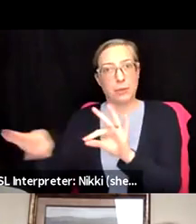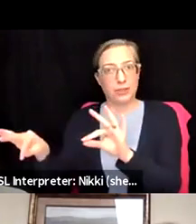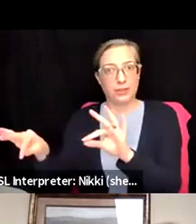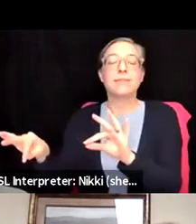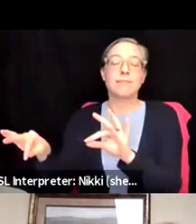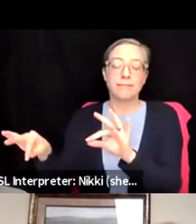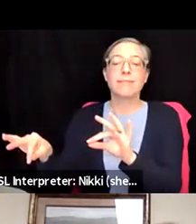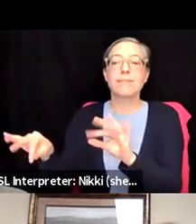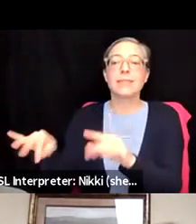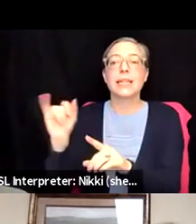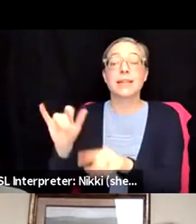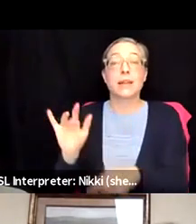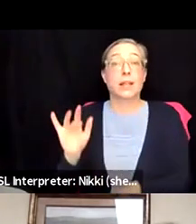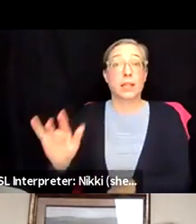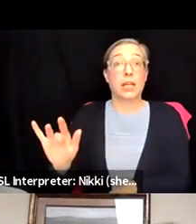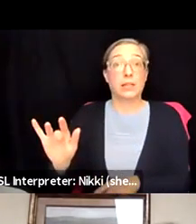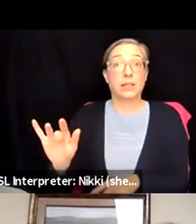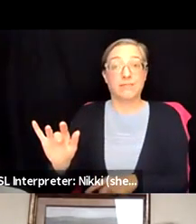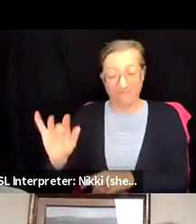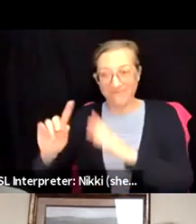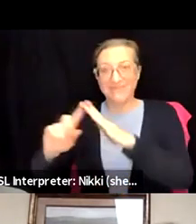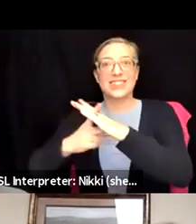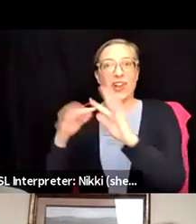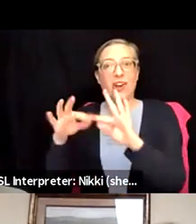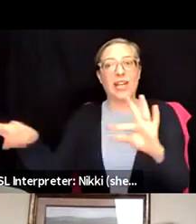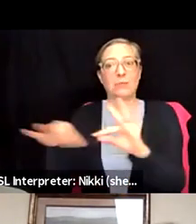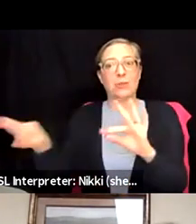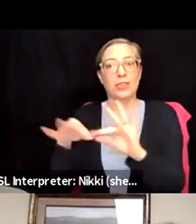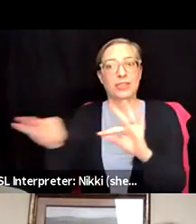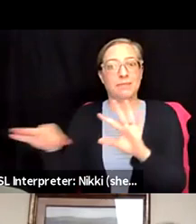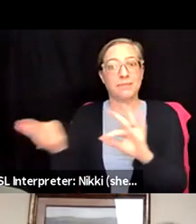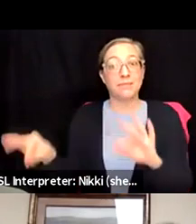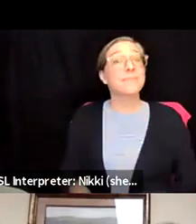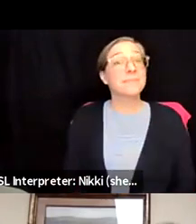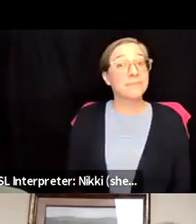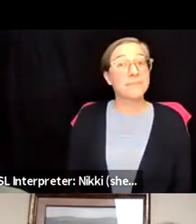it should start showing the closed captioning.